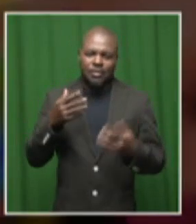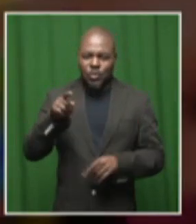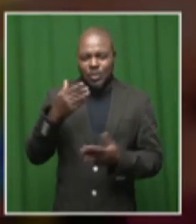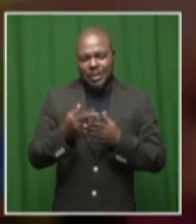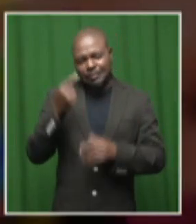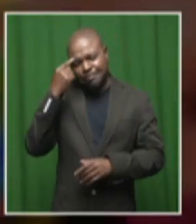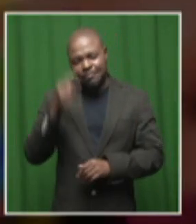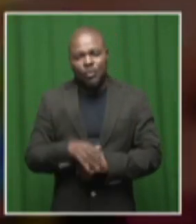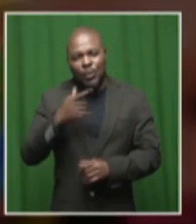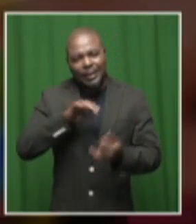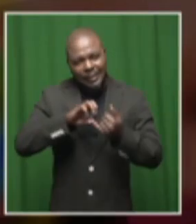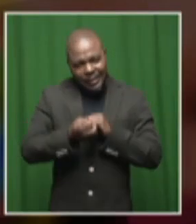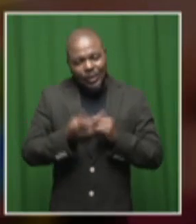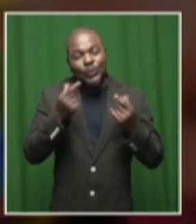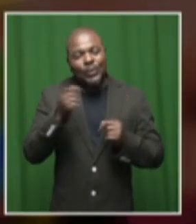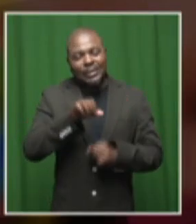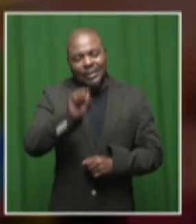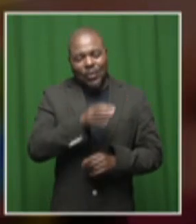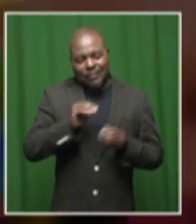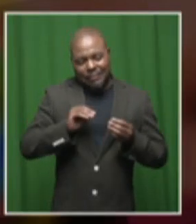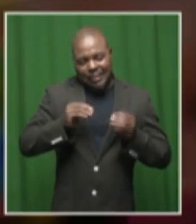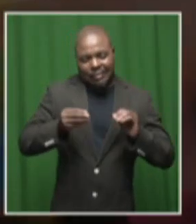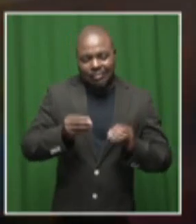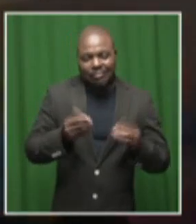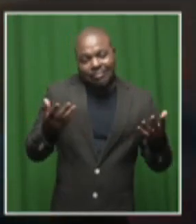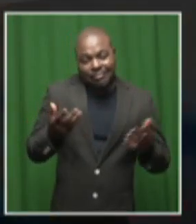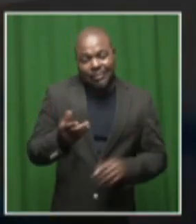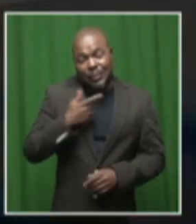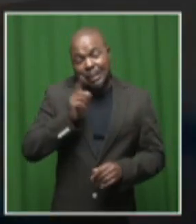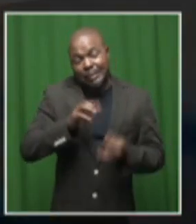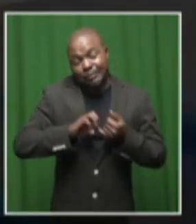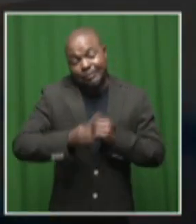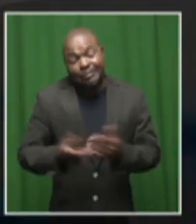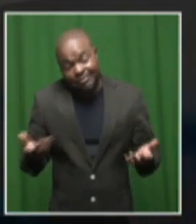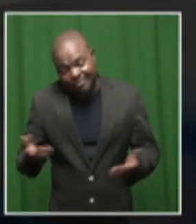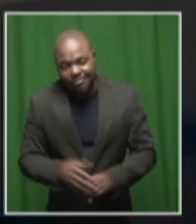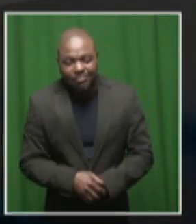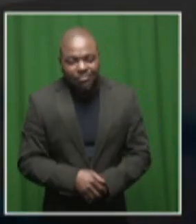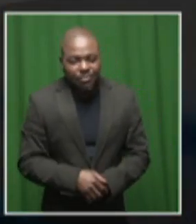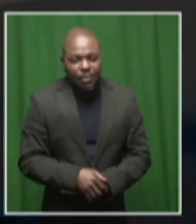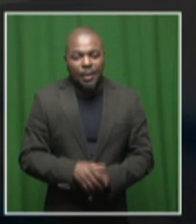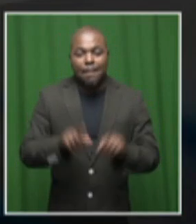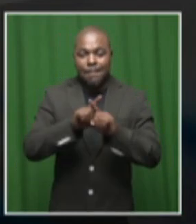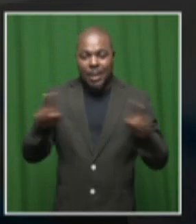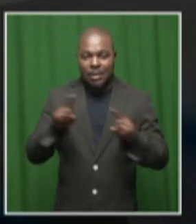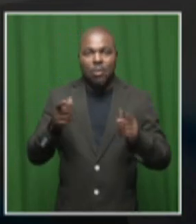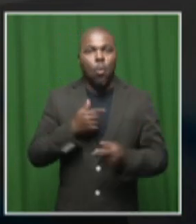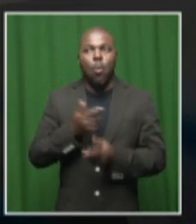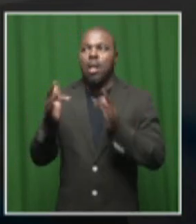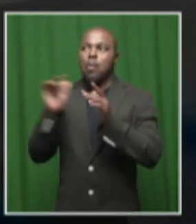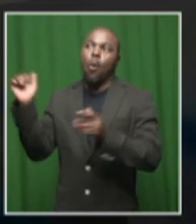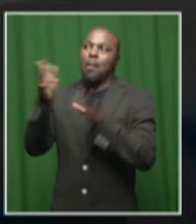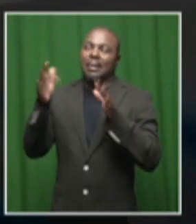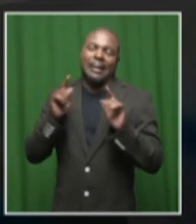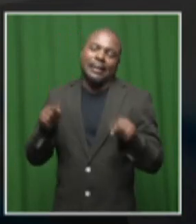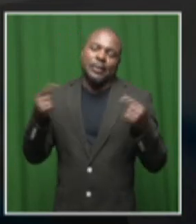we can't. We try to fix the country. Somebody has to try, exactly. But we can't get around to everybody. So there's